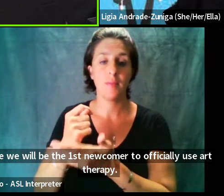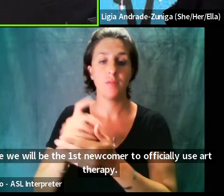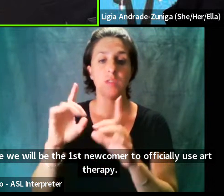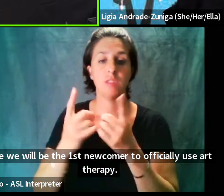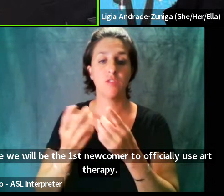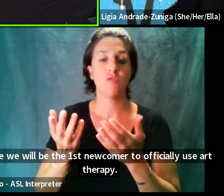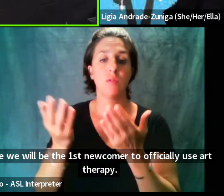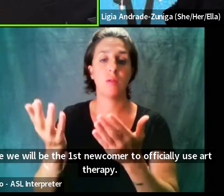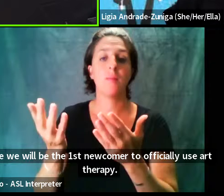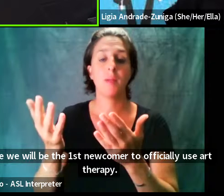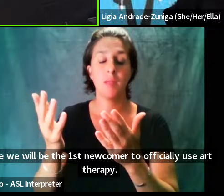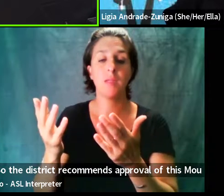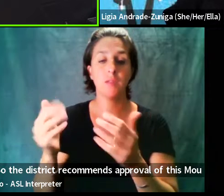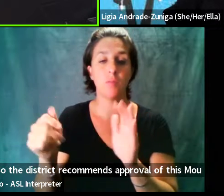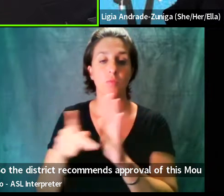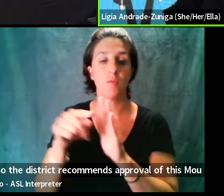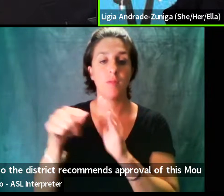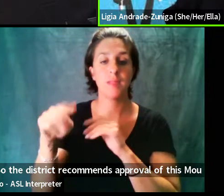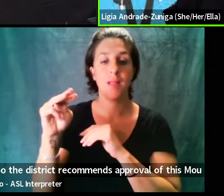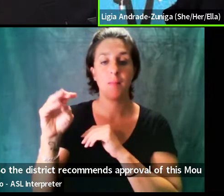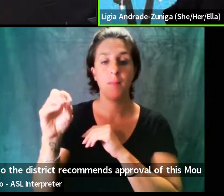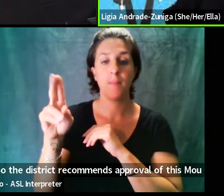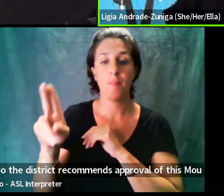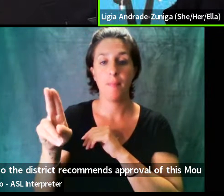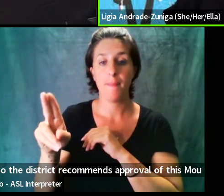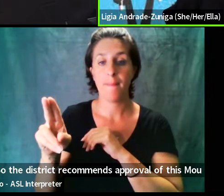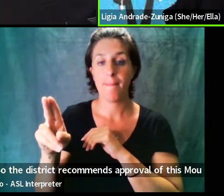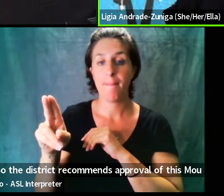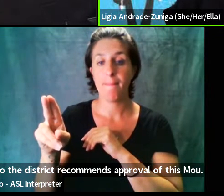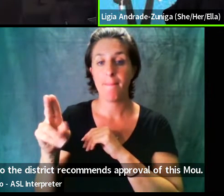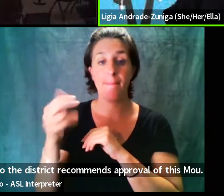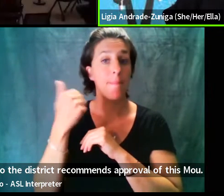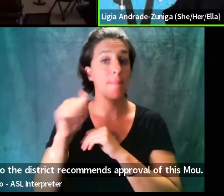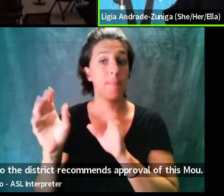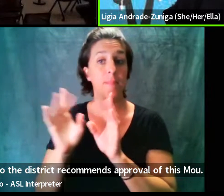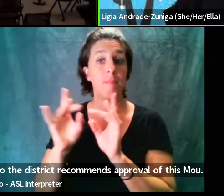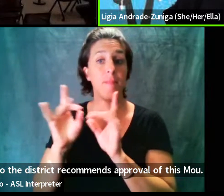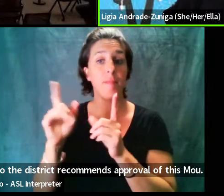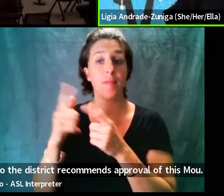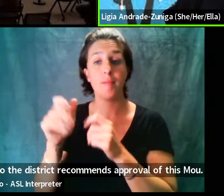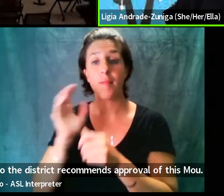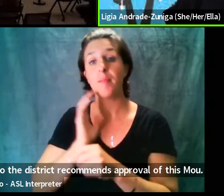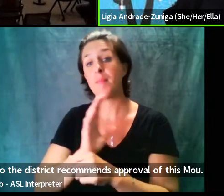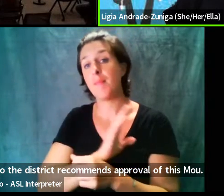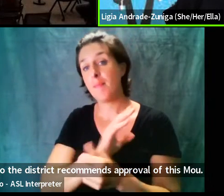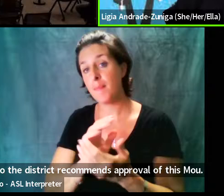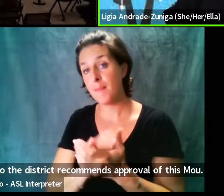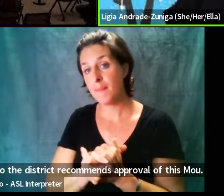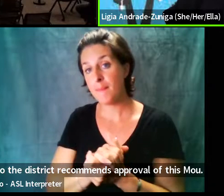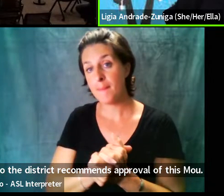this MOU. Are there any comments from the board?